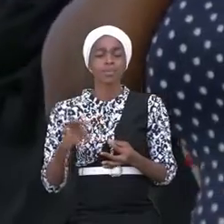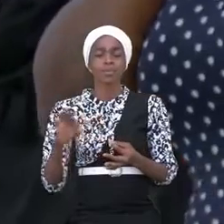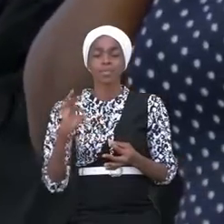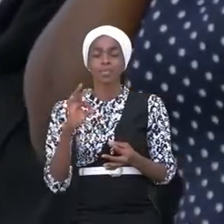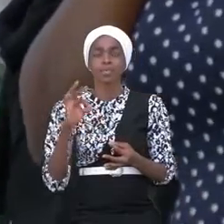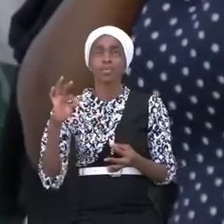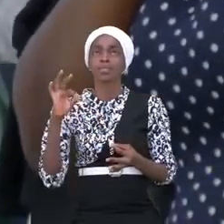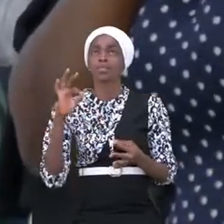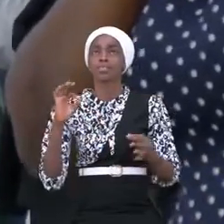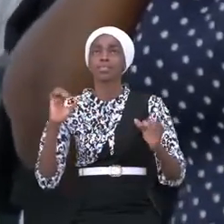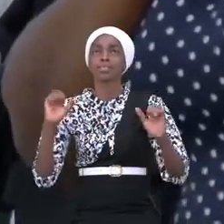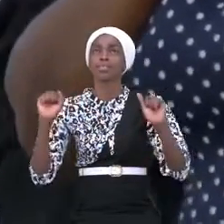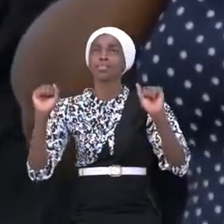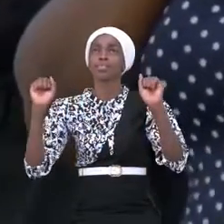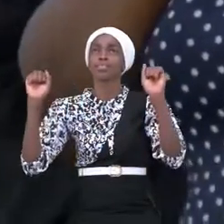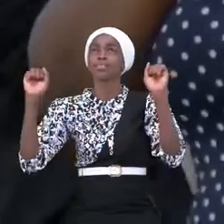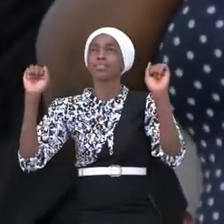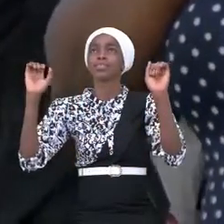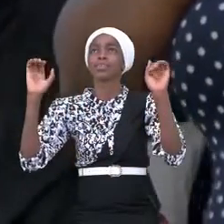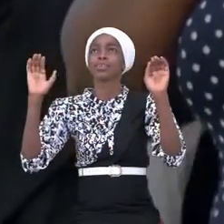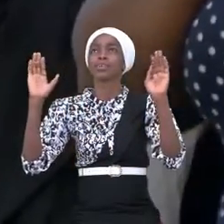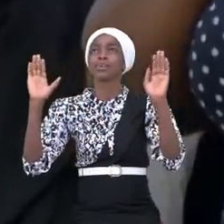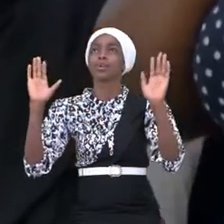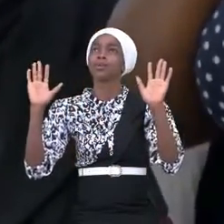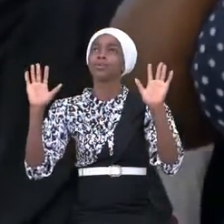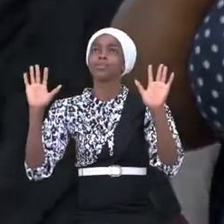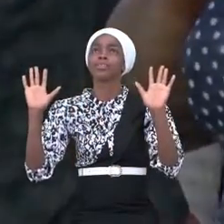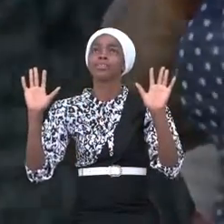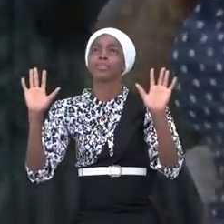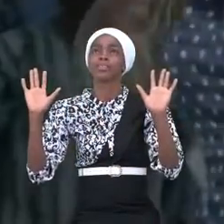alone, makes my spirit.